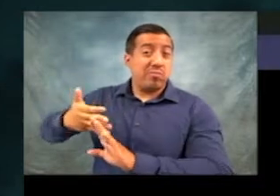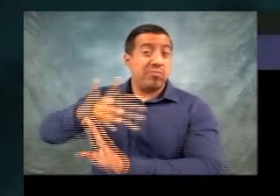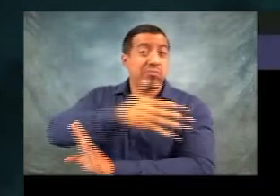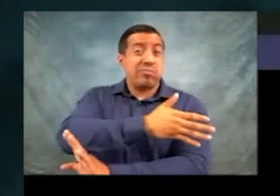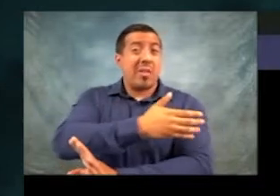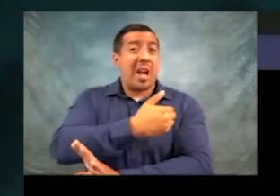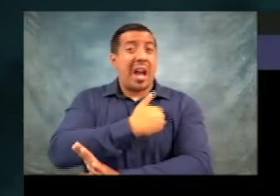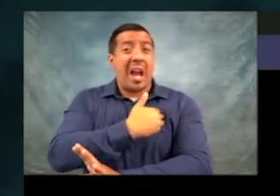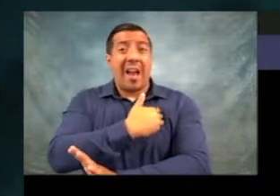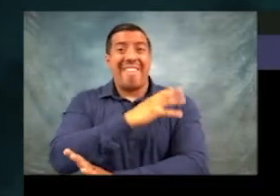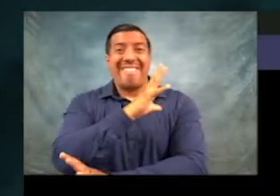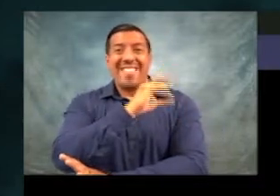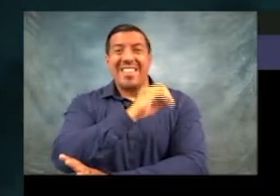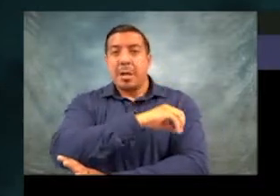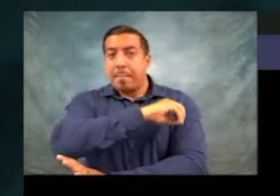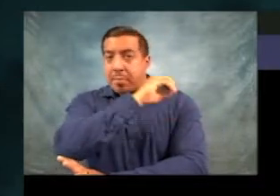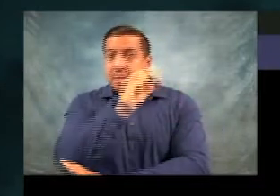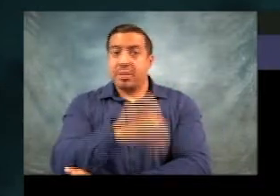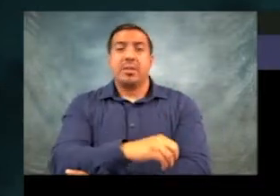for 50%